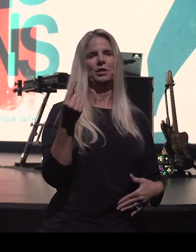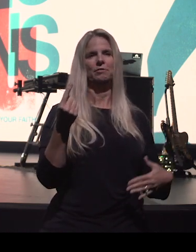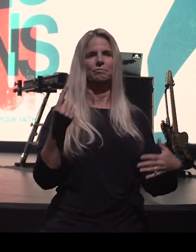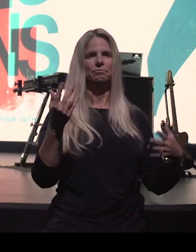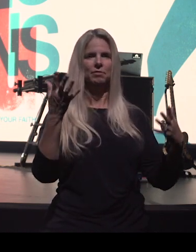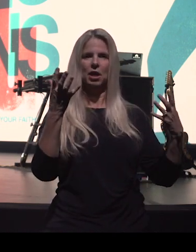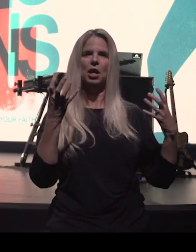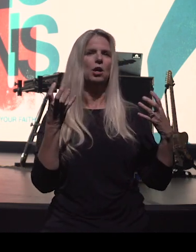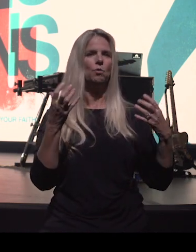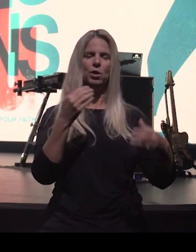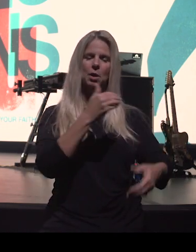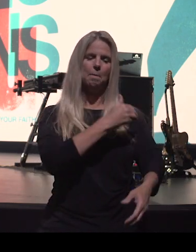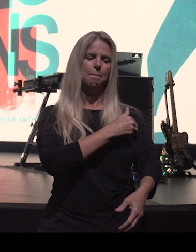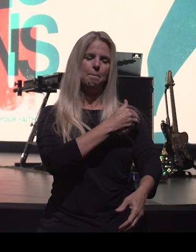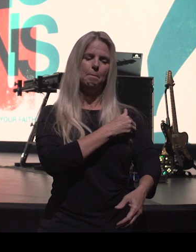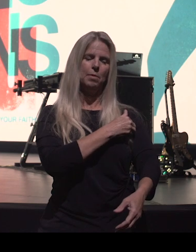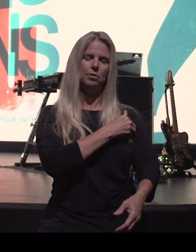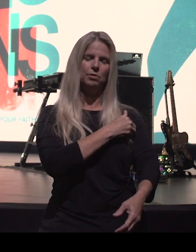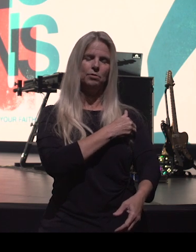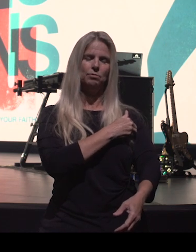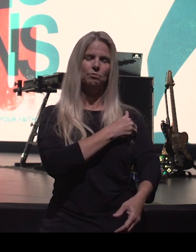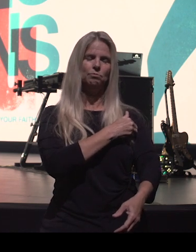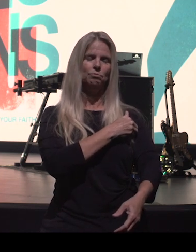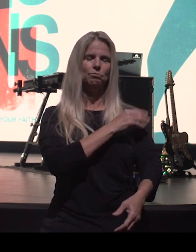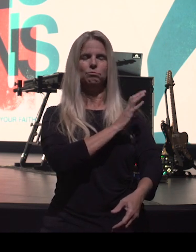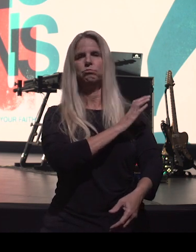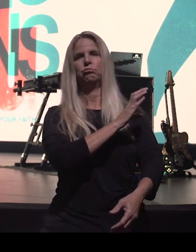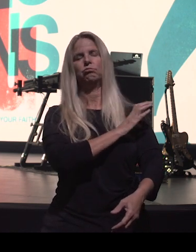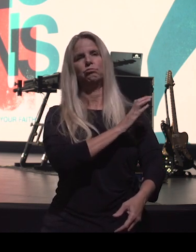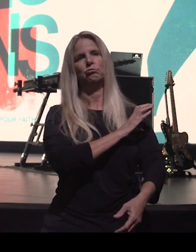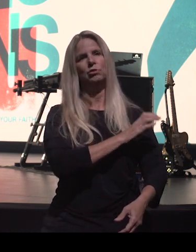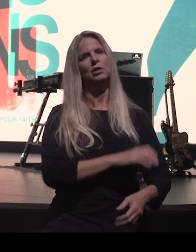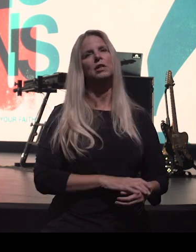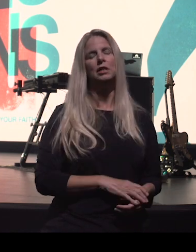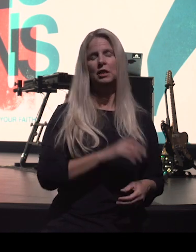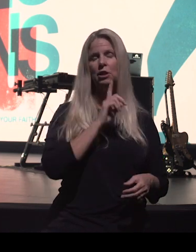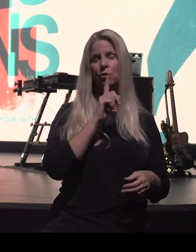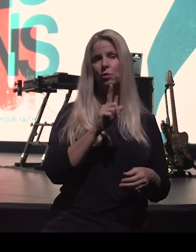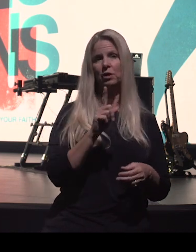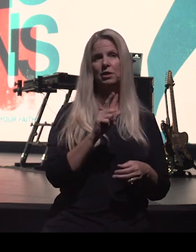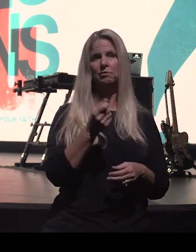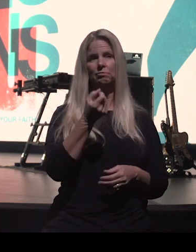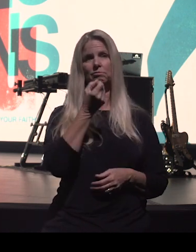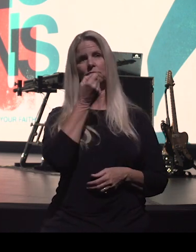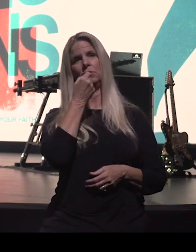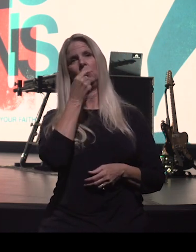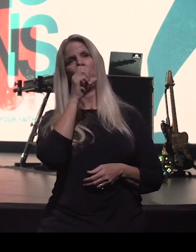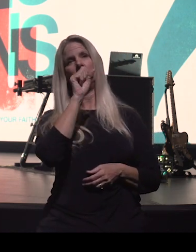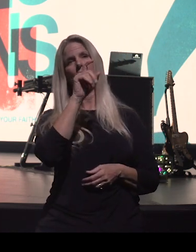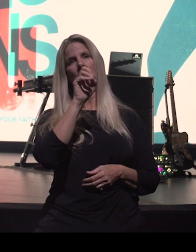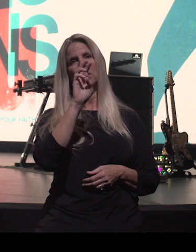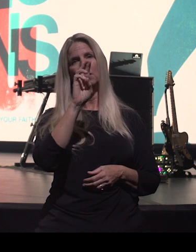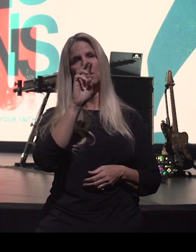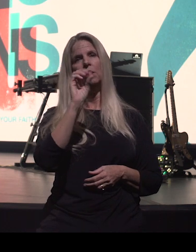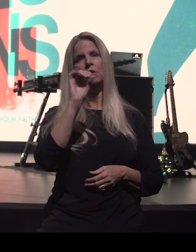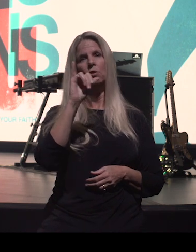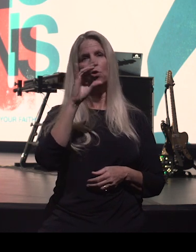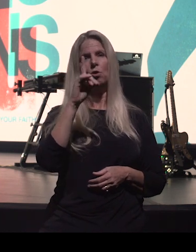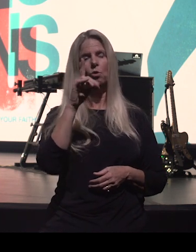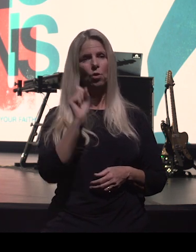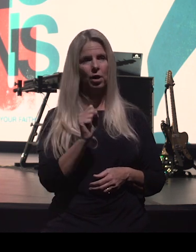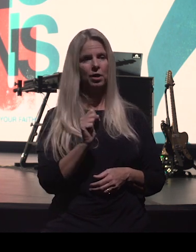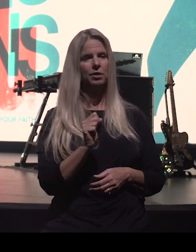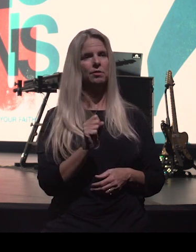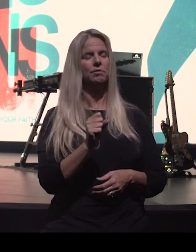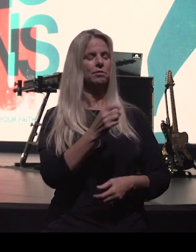were like all about the chest and biceps. And so, and he did it. I'm telling you, he actually went on steroids. He told me personally, I'm on steroids. He just